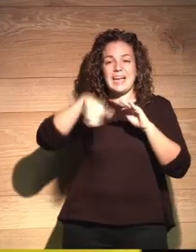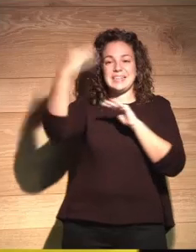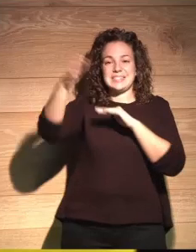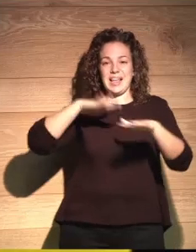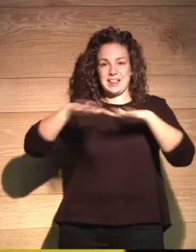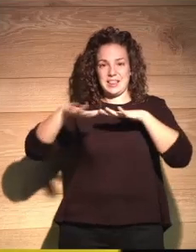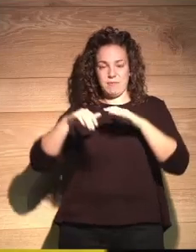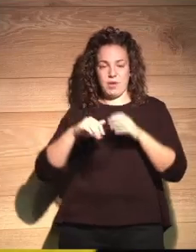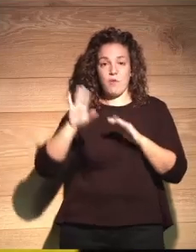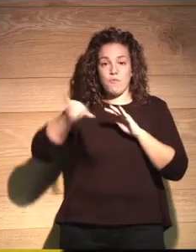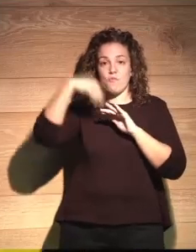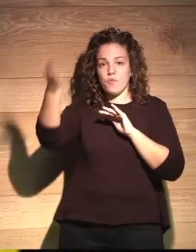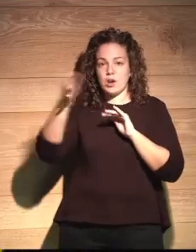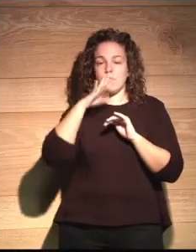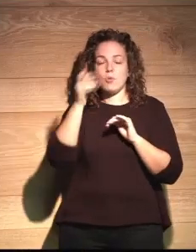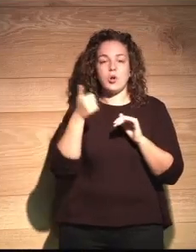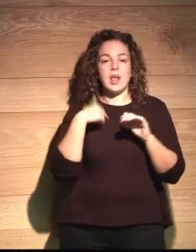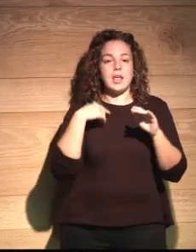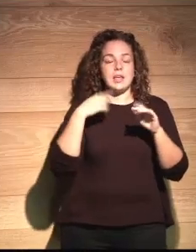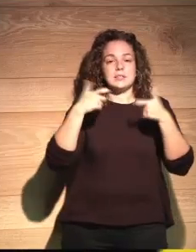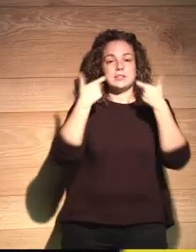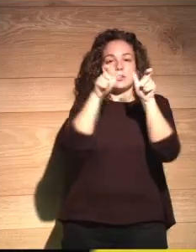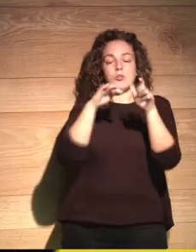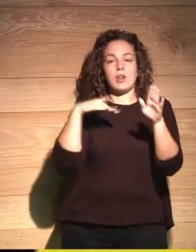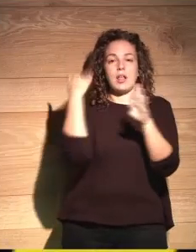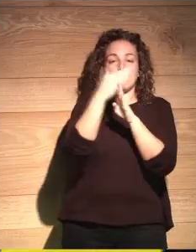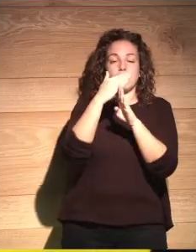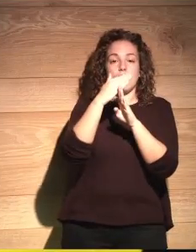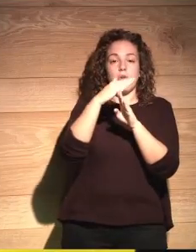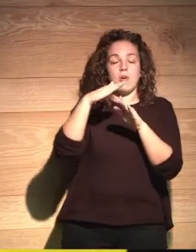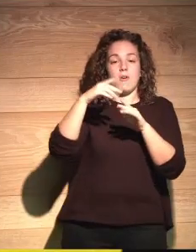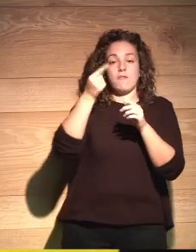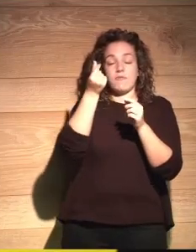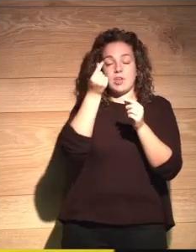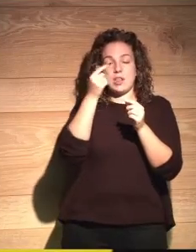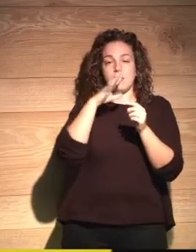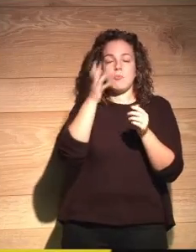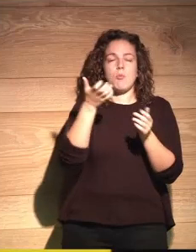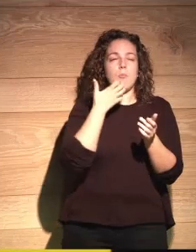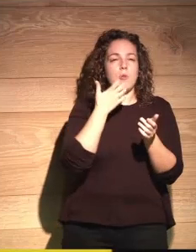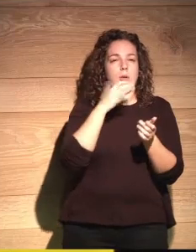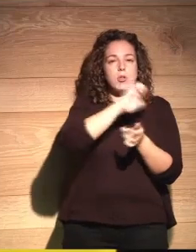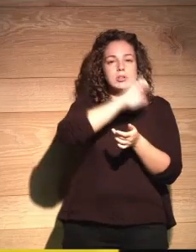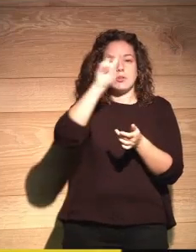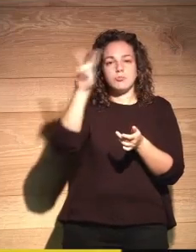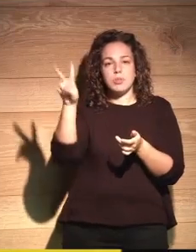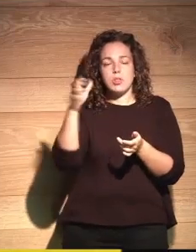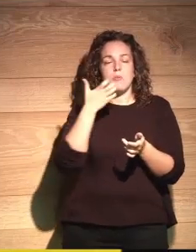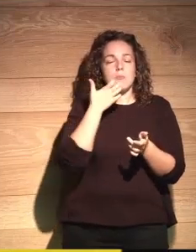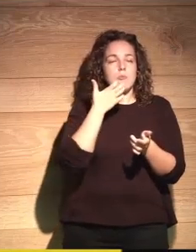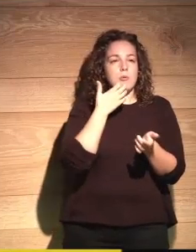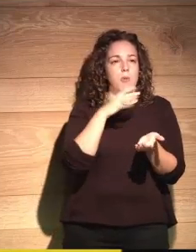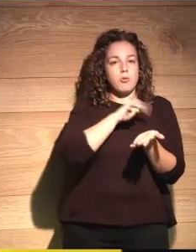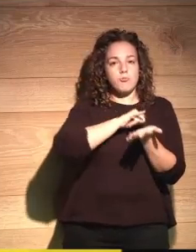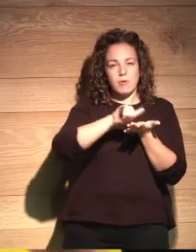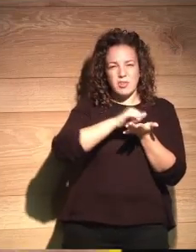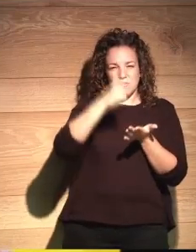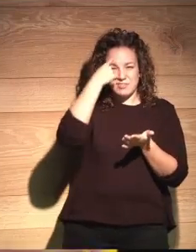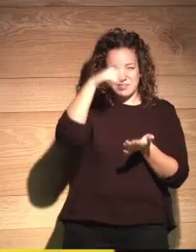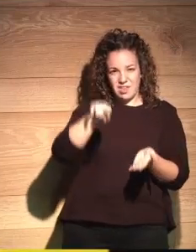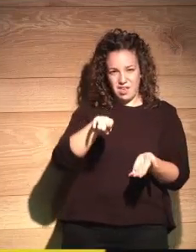or as an extractive logic. The high finance sector in the States, in New York precisely,